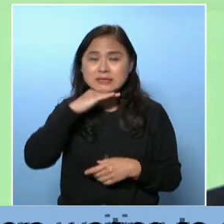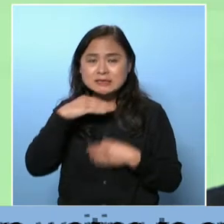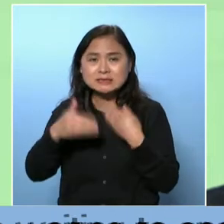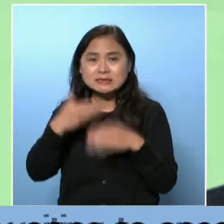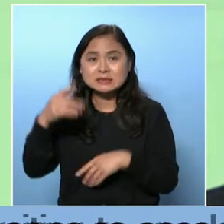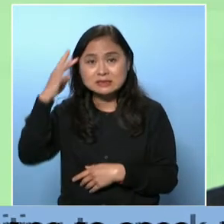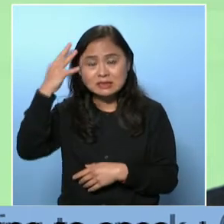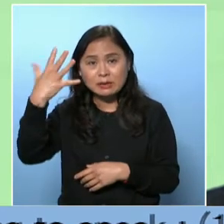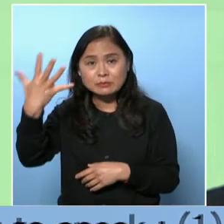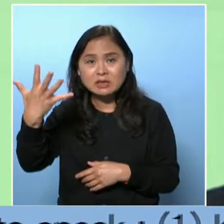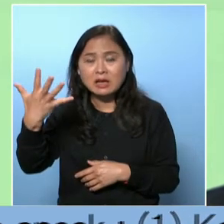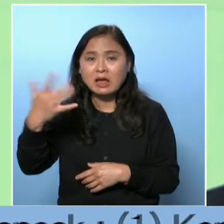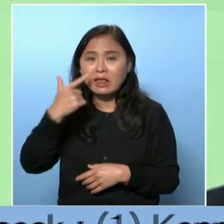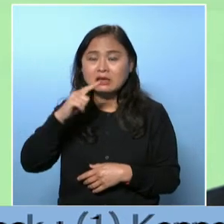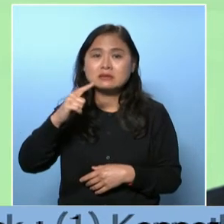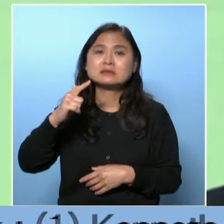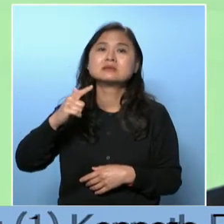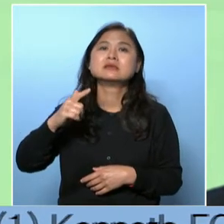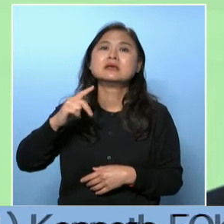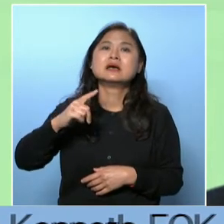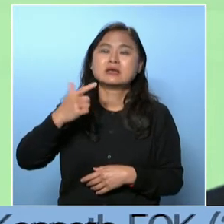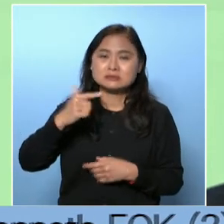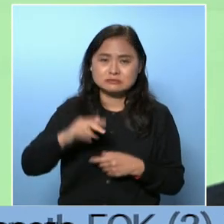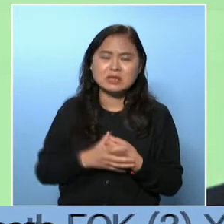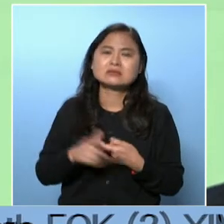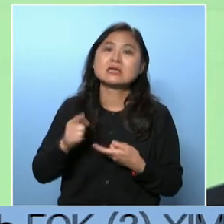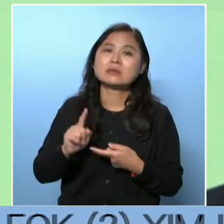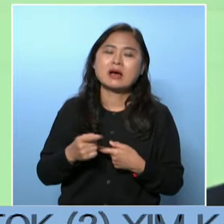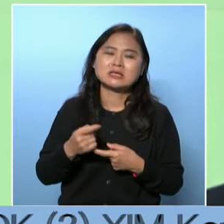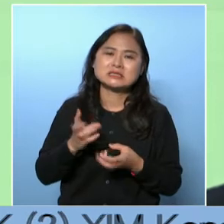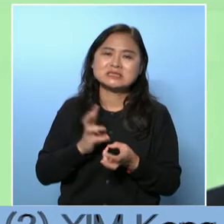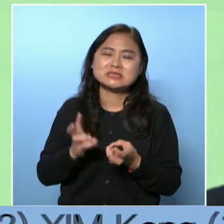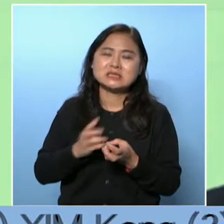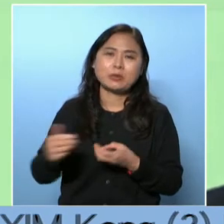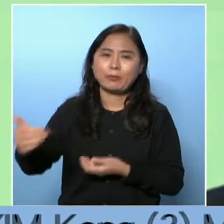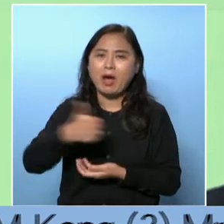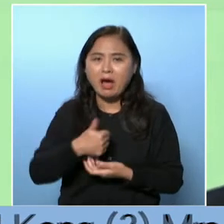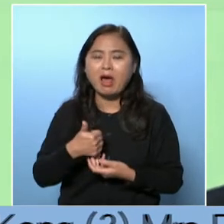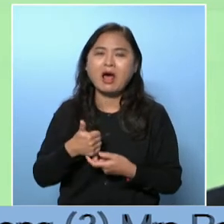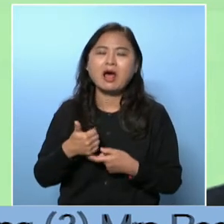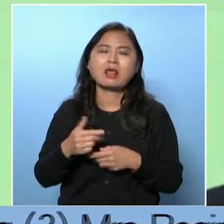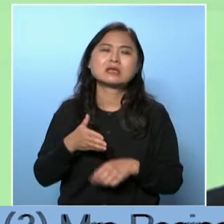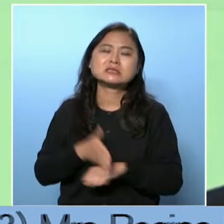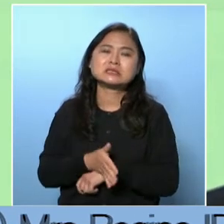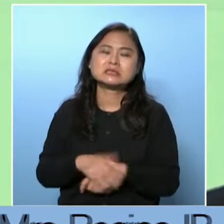updated once every day, but now the information overload has set